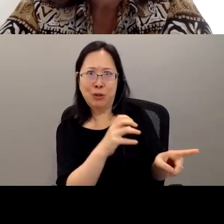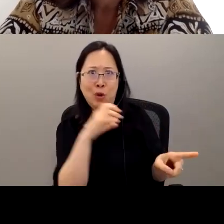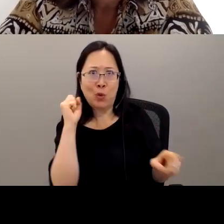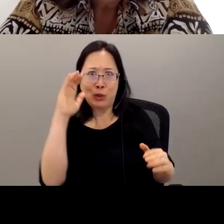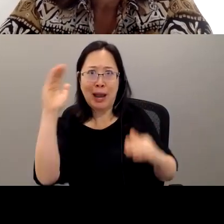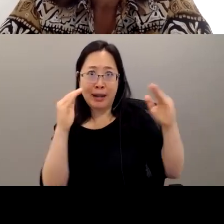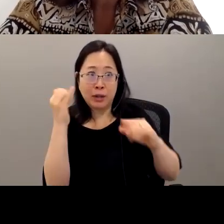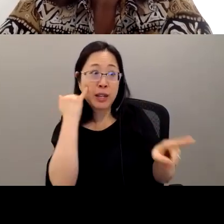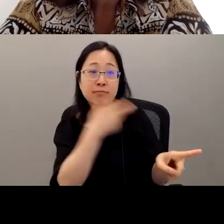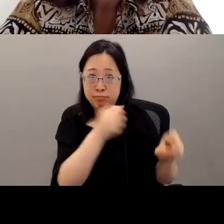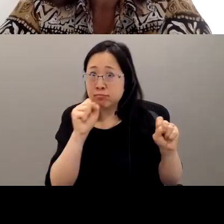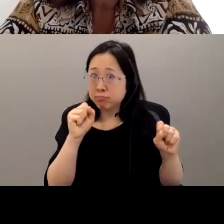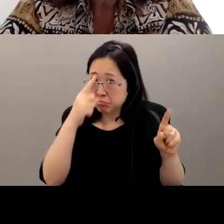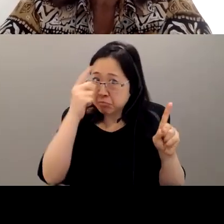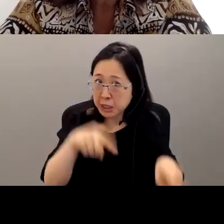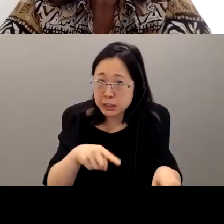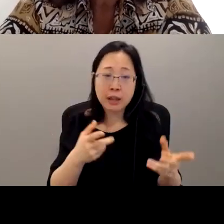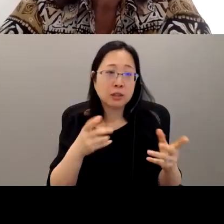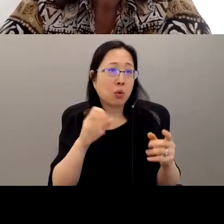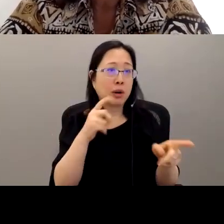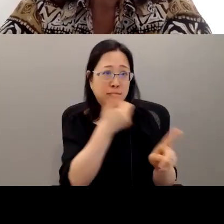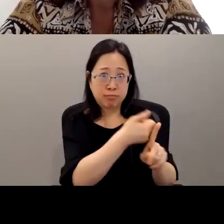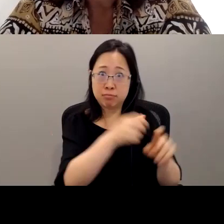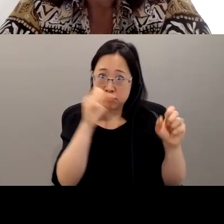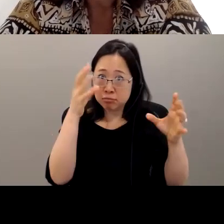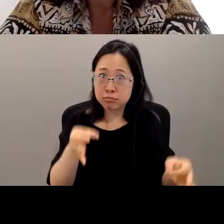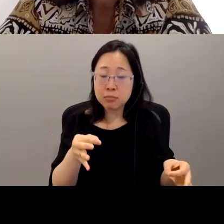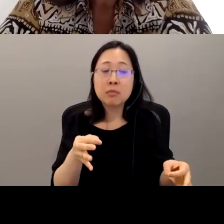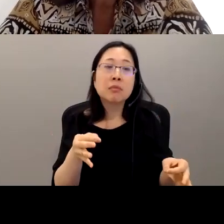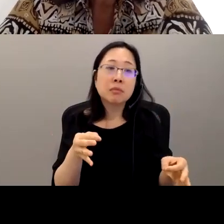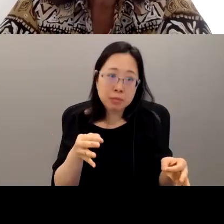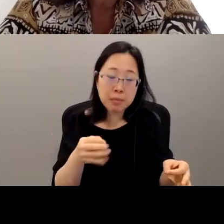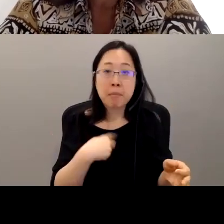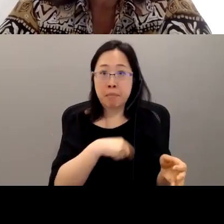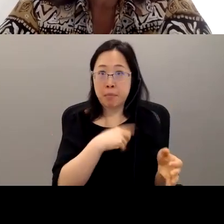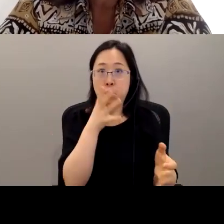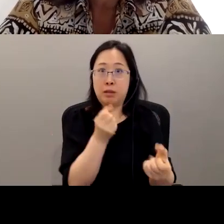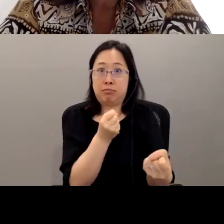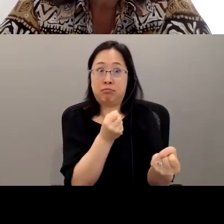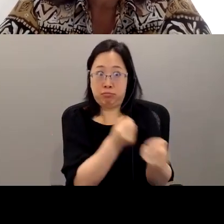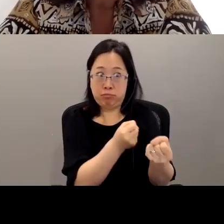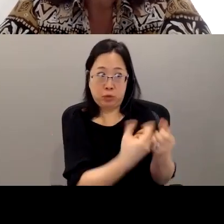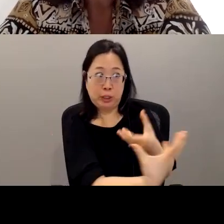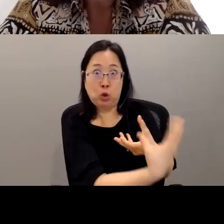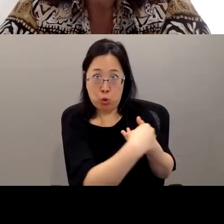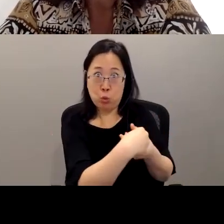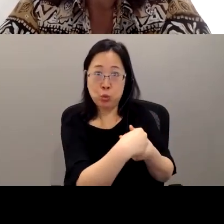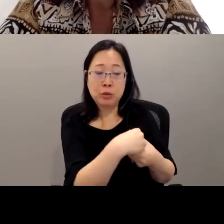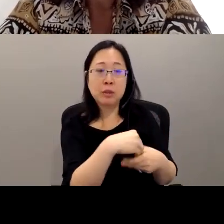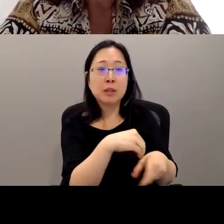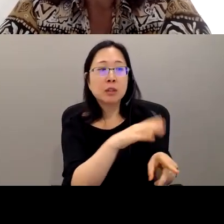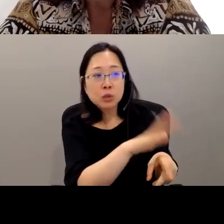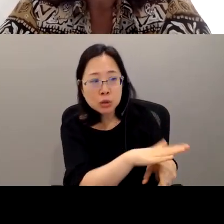are able to make that decision, then we will certainly include them in